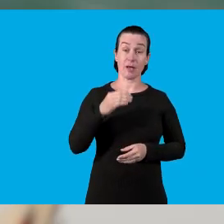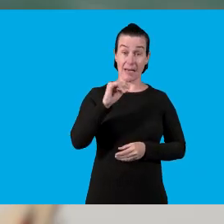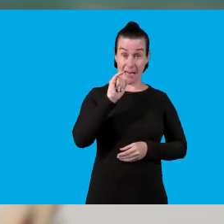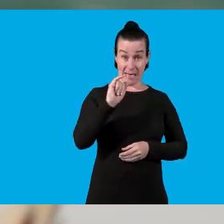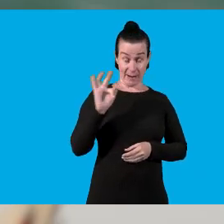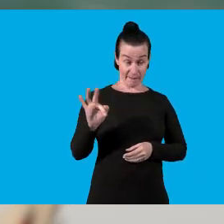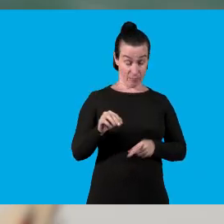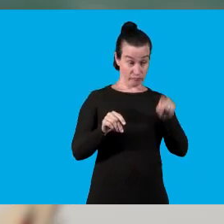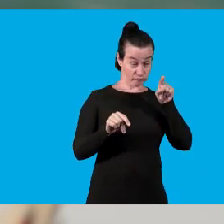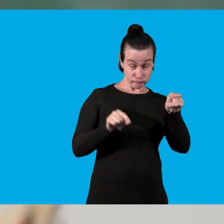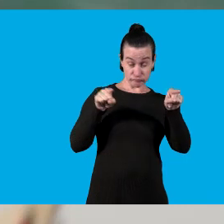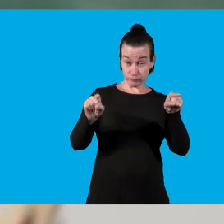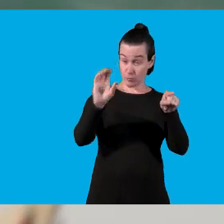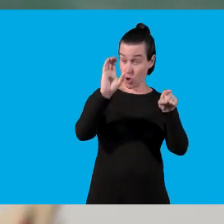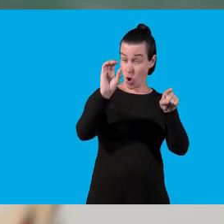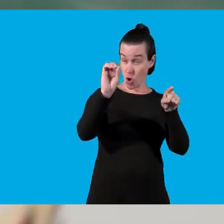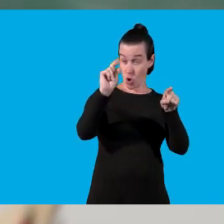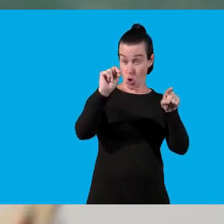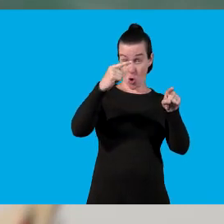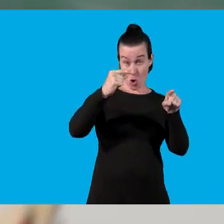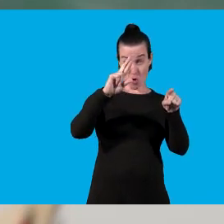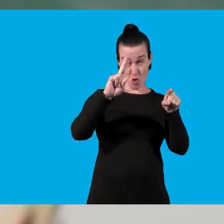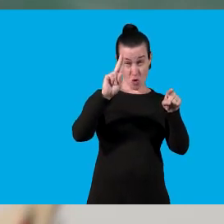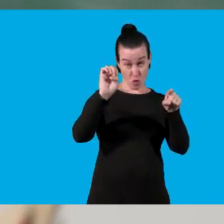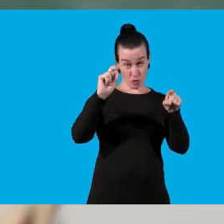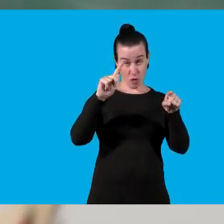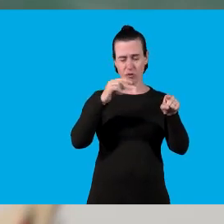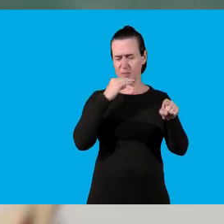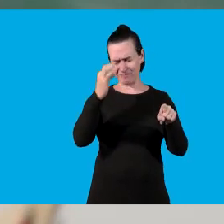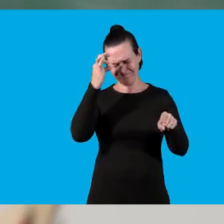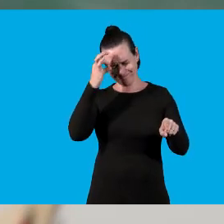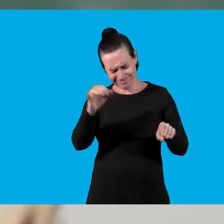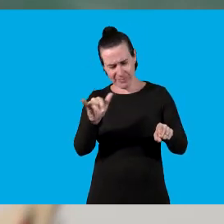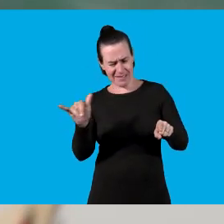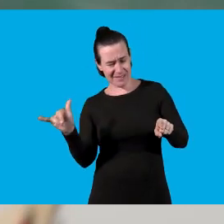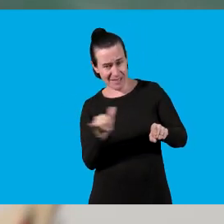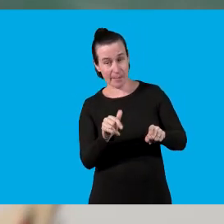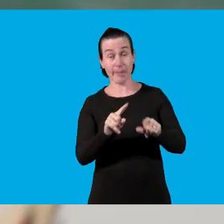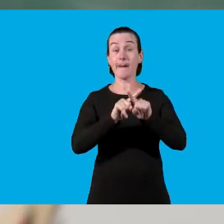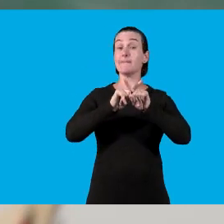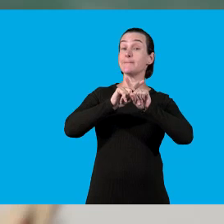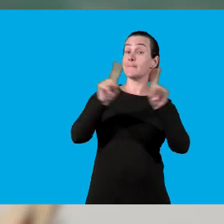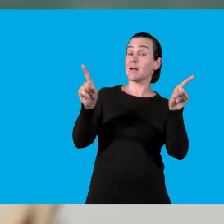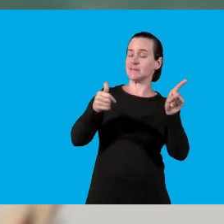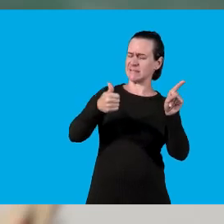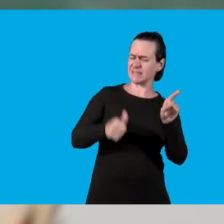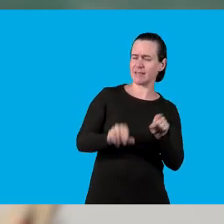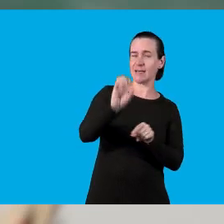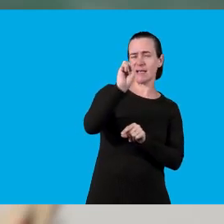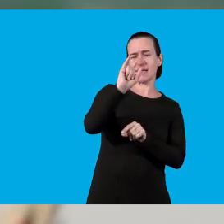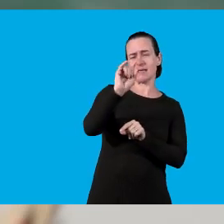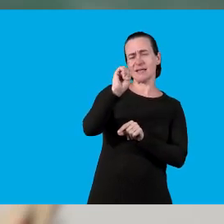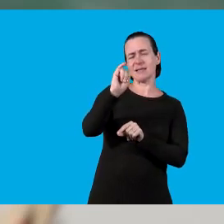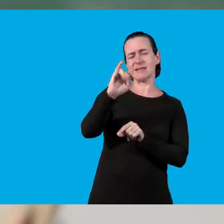are congruent, they are the same. So similarity is there. However, with similarity, we look at the size. And with